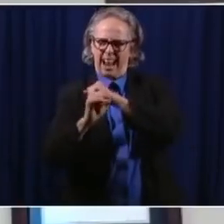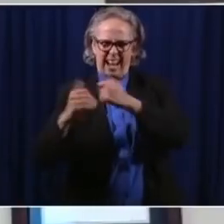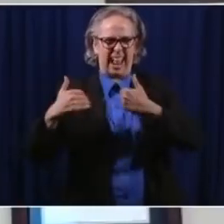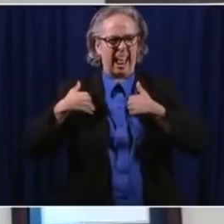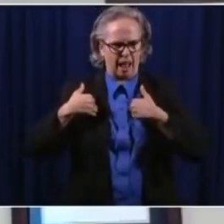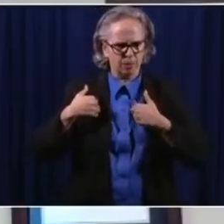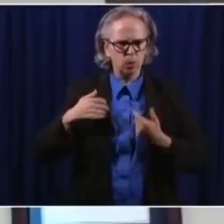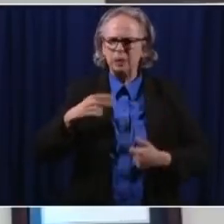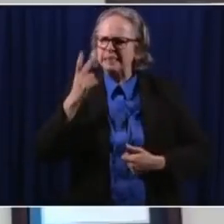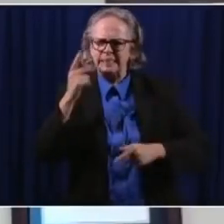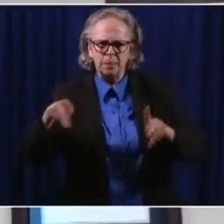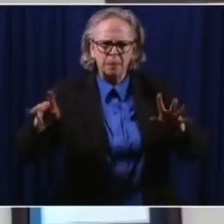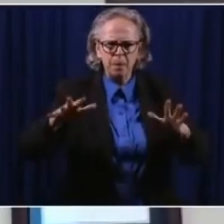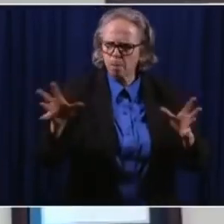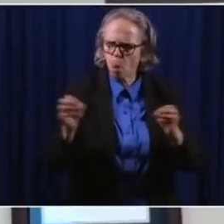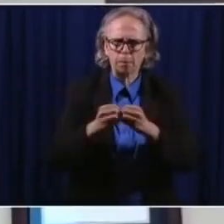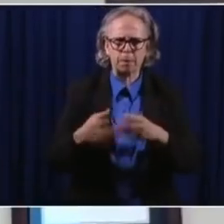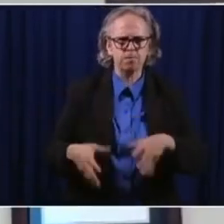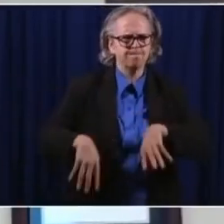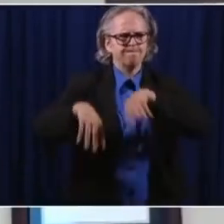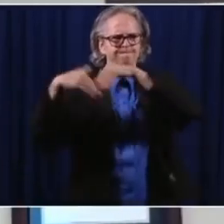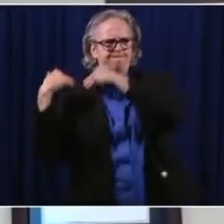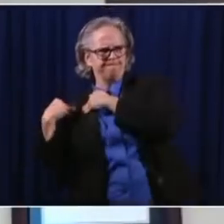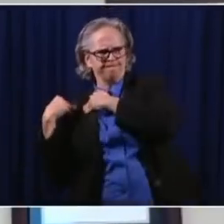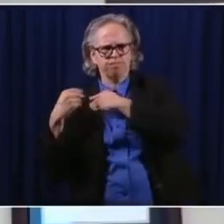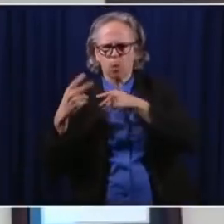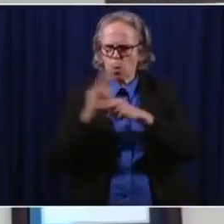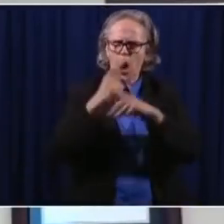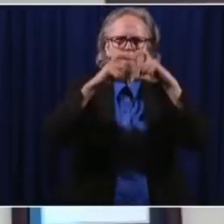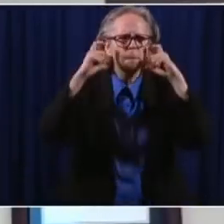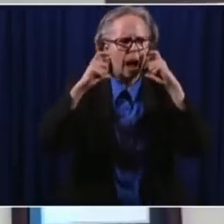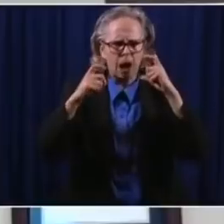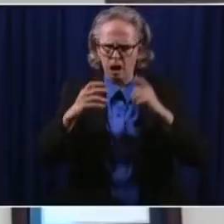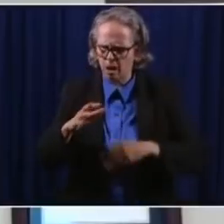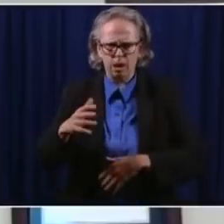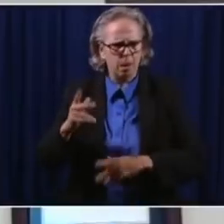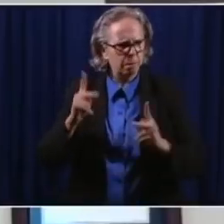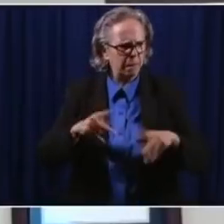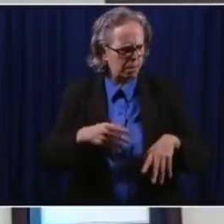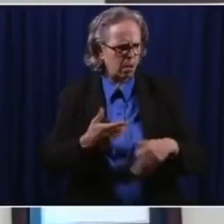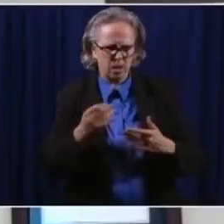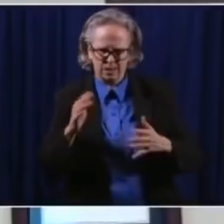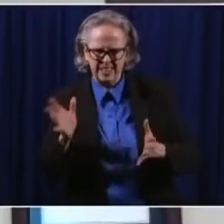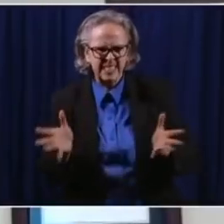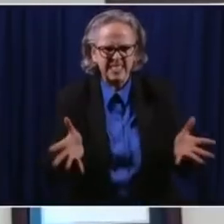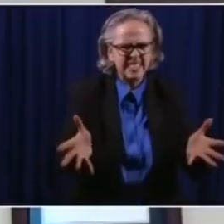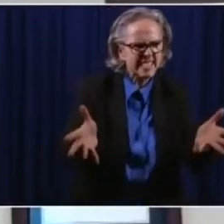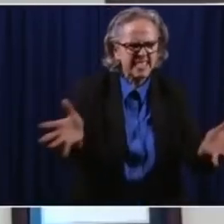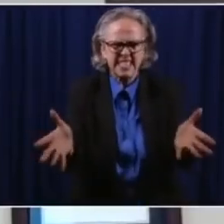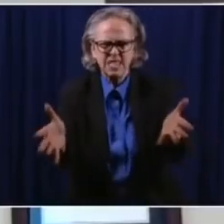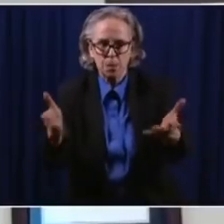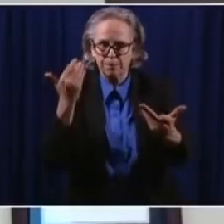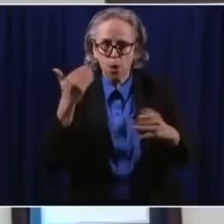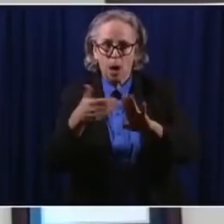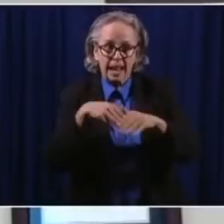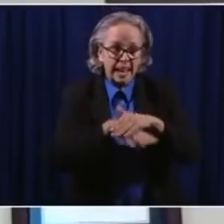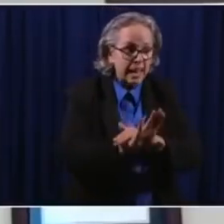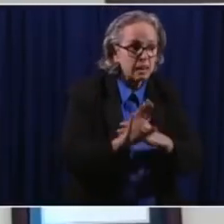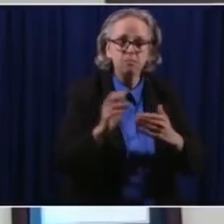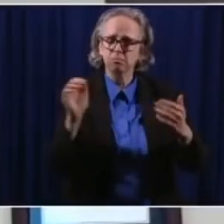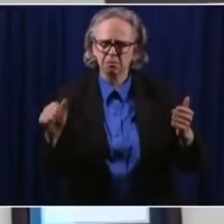made. People are expecting to see masks when they go into places as a safety measure. So I'm very optimistic about